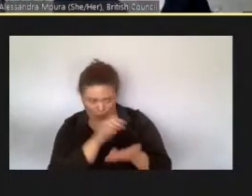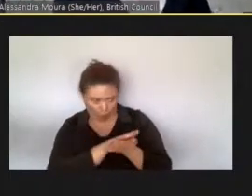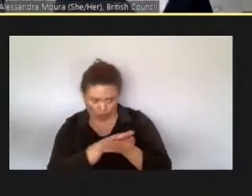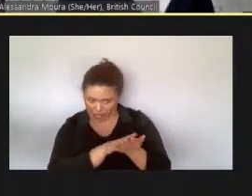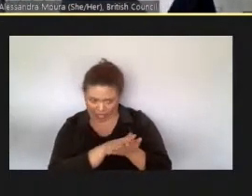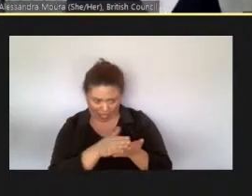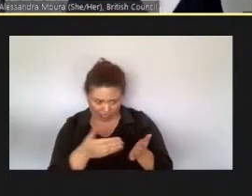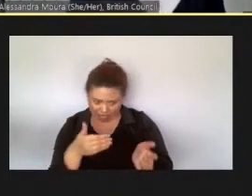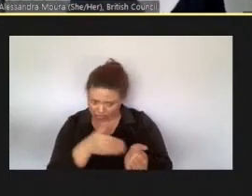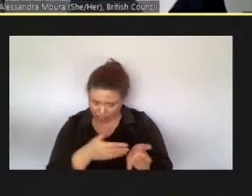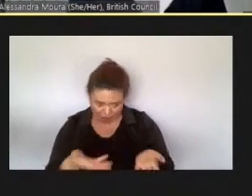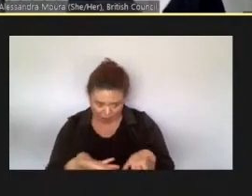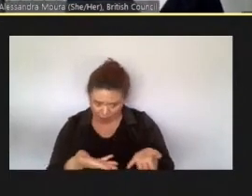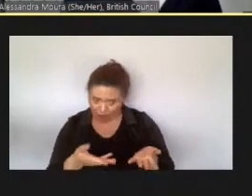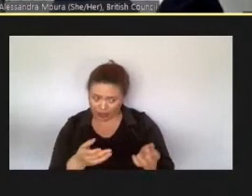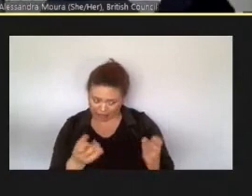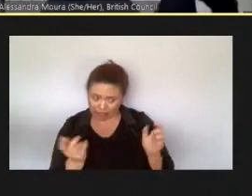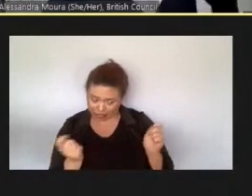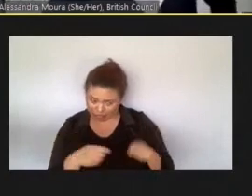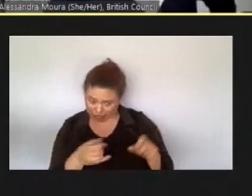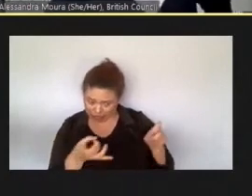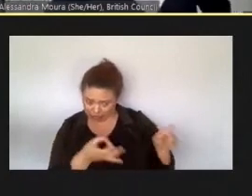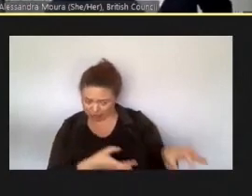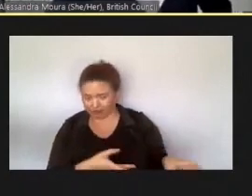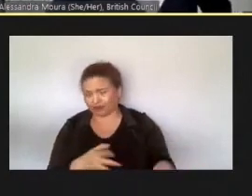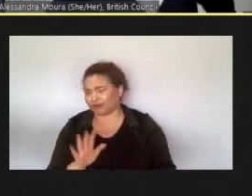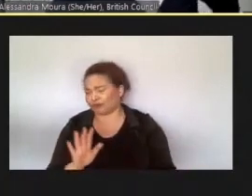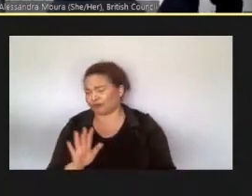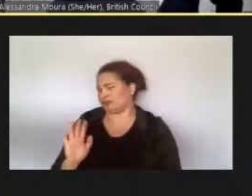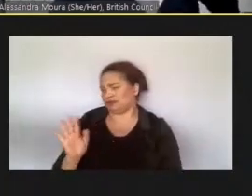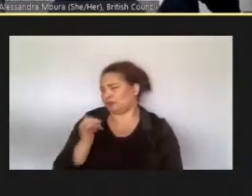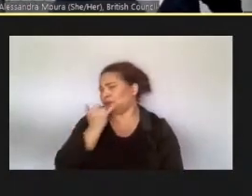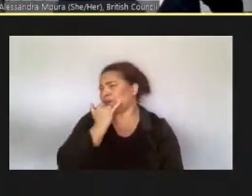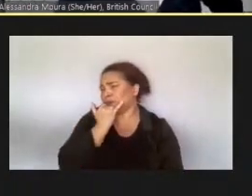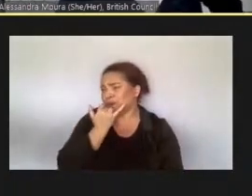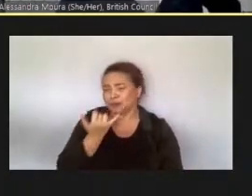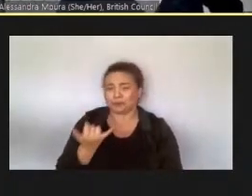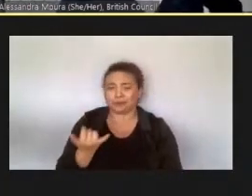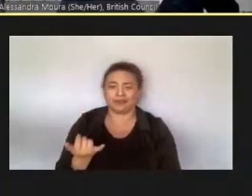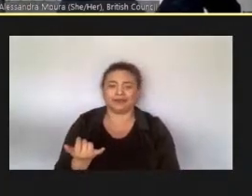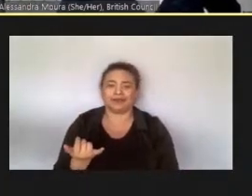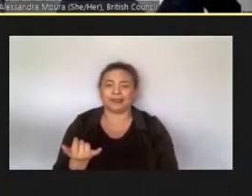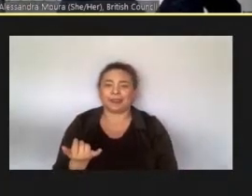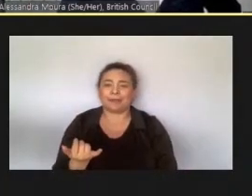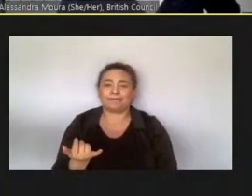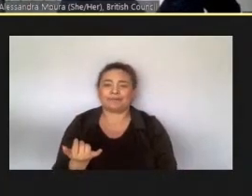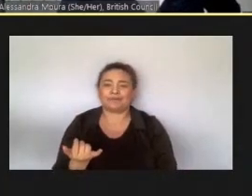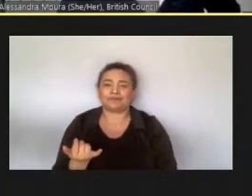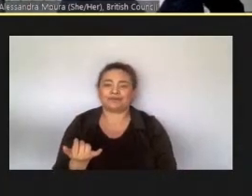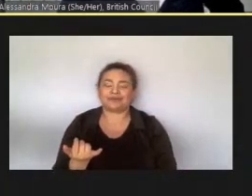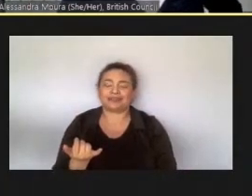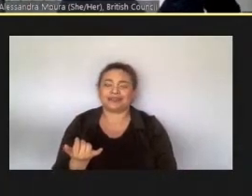Sorry, haven't. I would go with C. Some answers here on the chat.